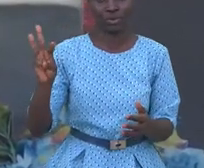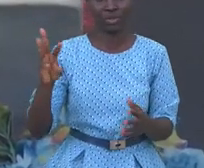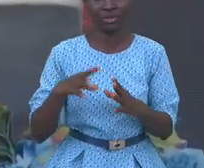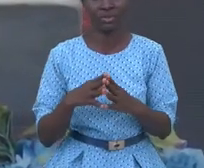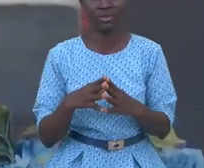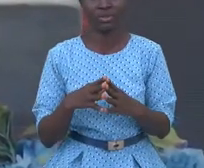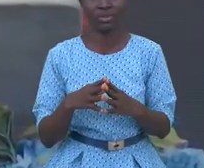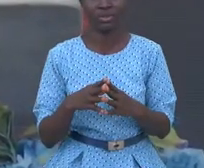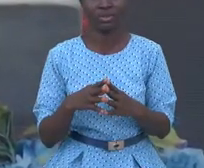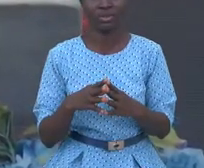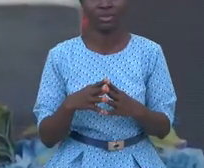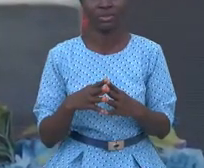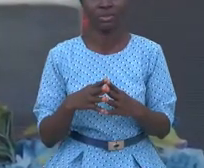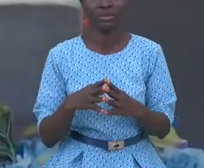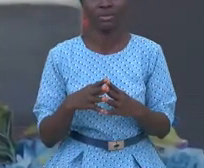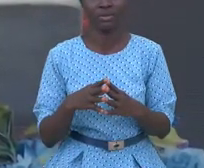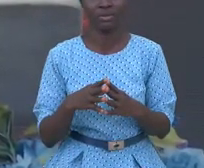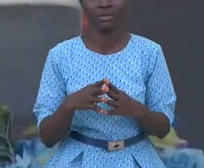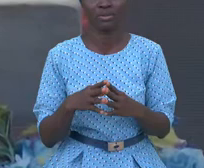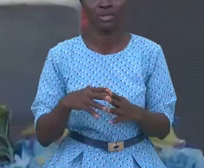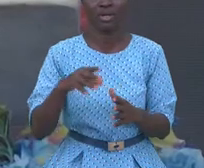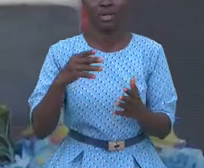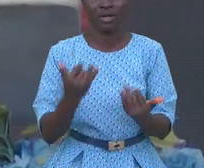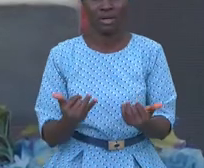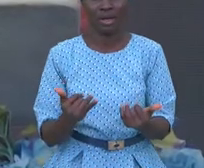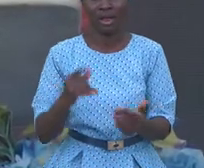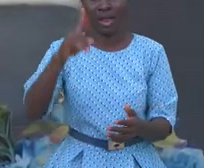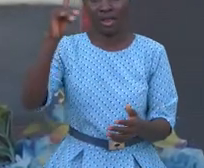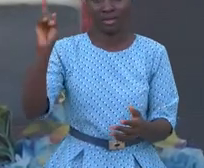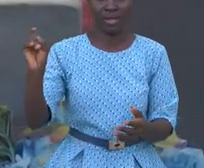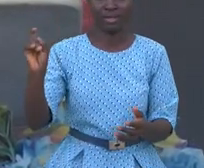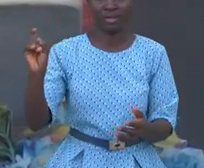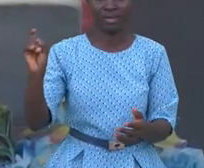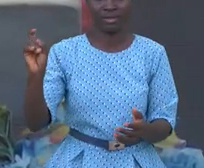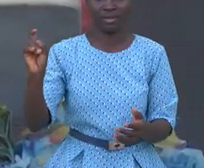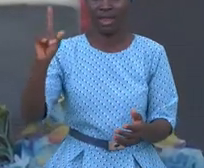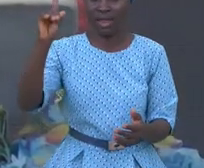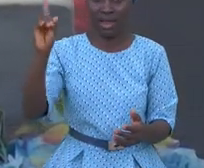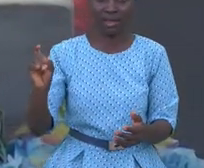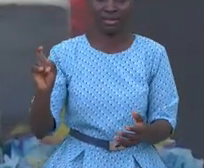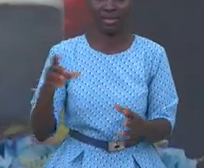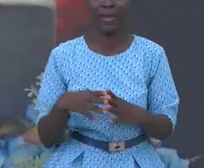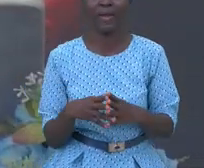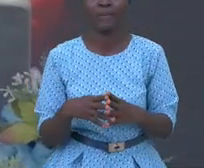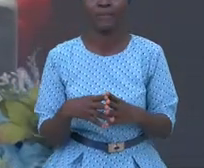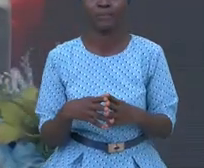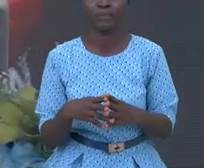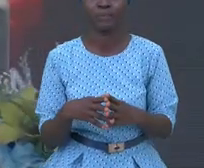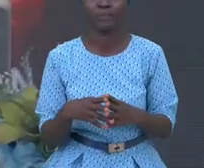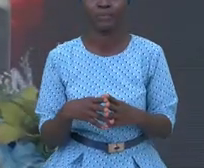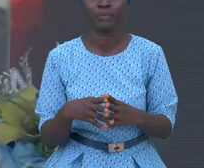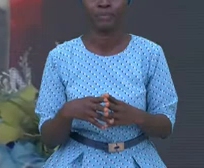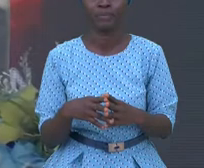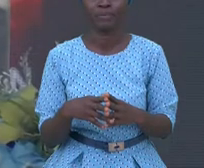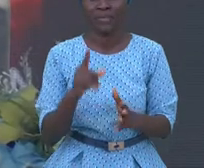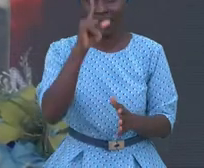W. Okay, that's what I've been talking about. And I want to come to X now. X, excelling,